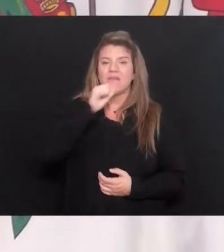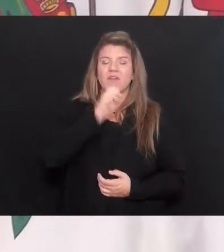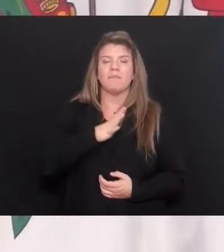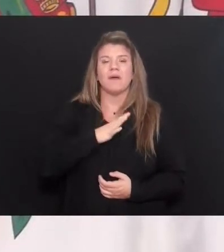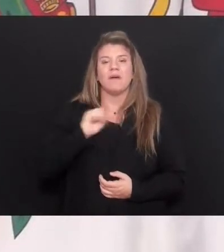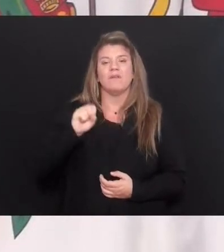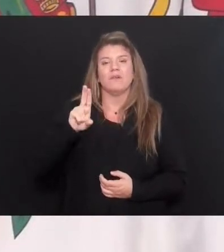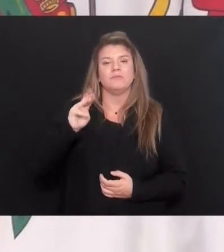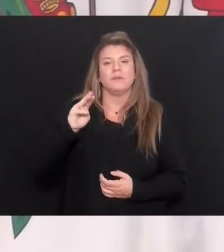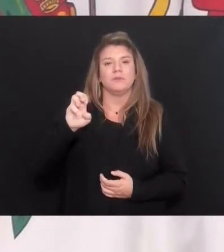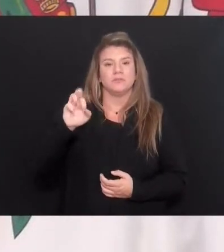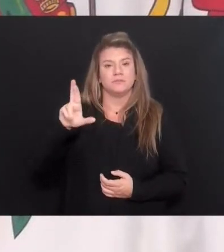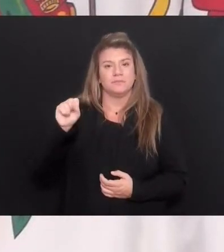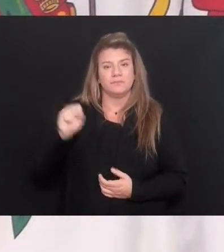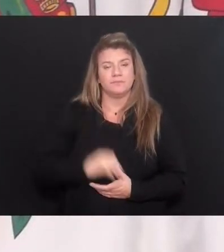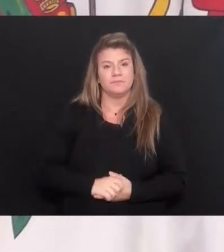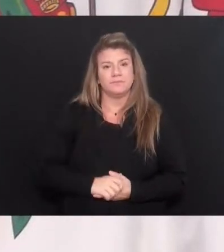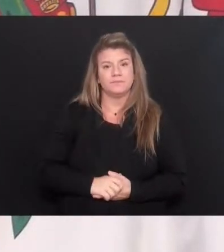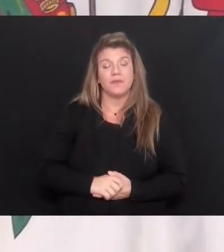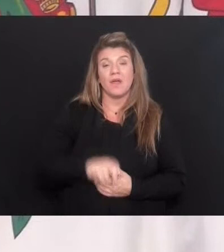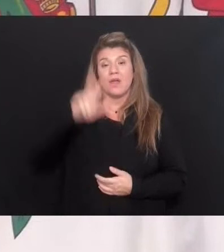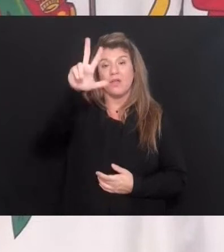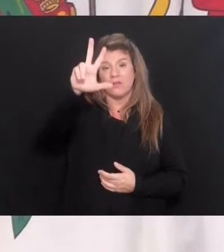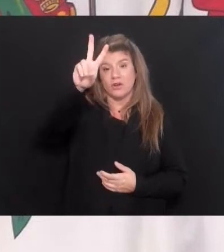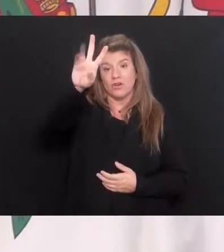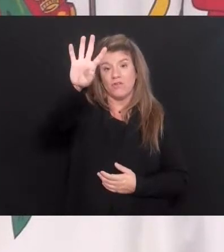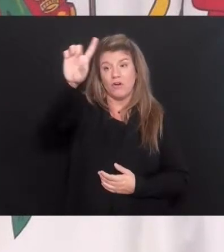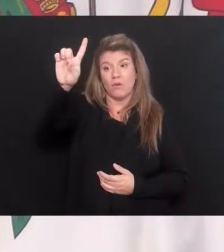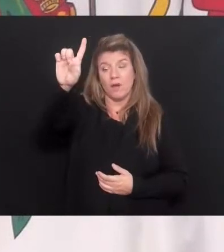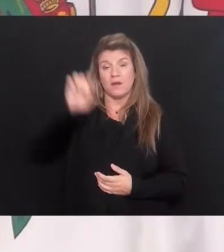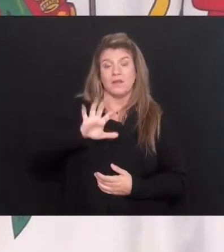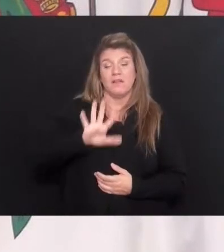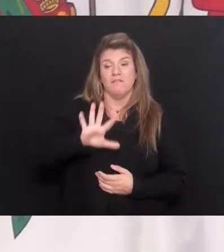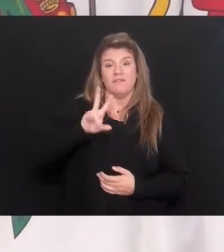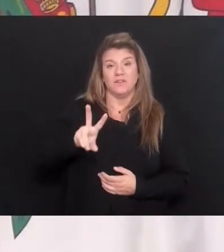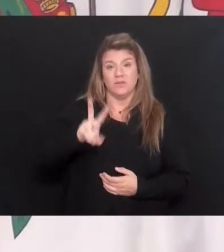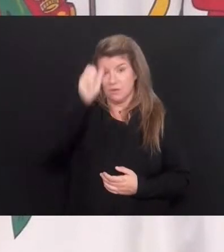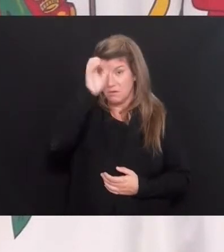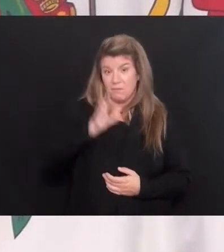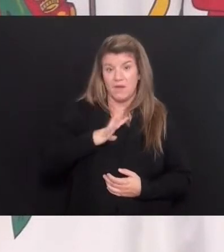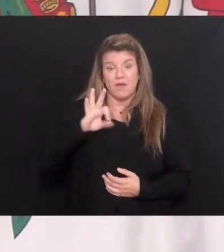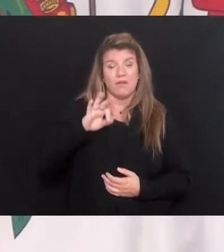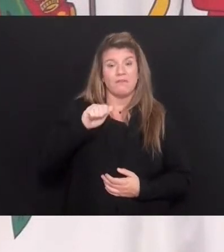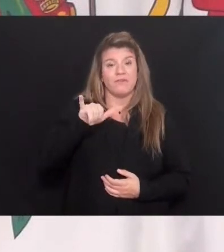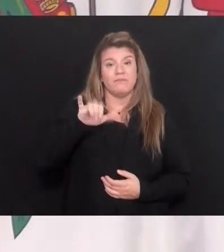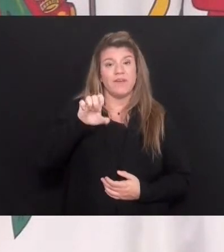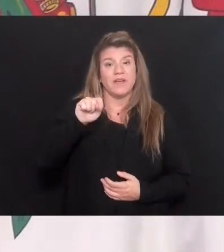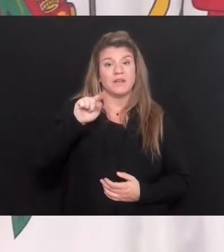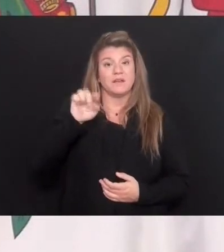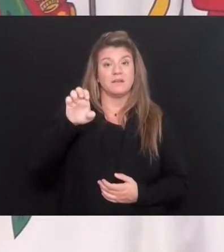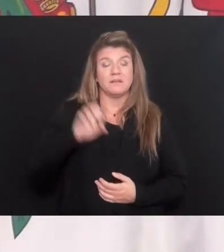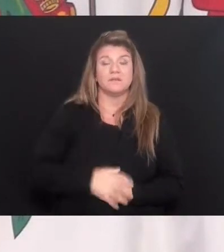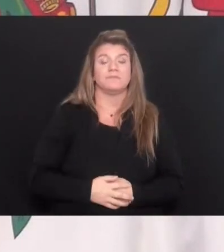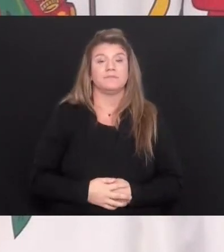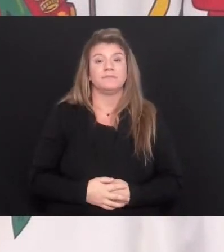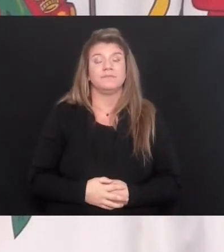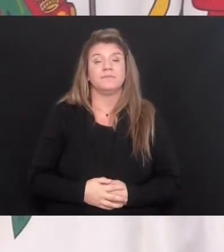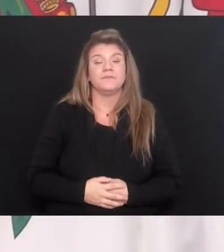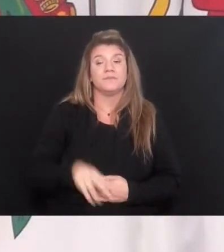from Summers County. The 3,241st death, a 52-year-old male from Fayette County.